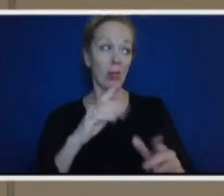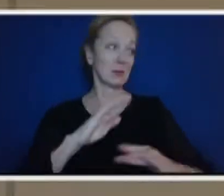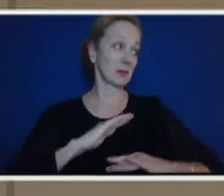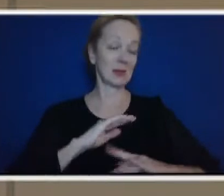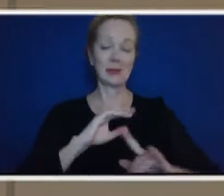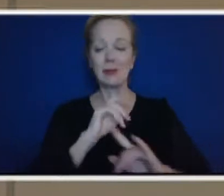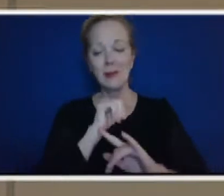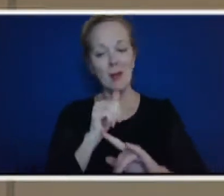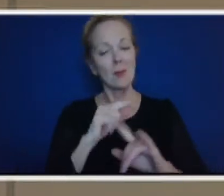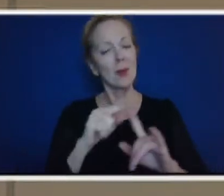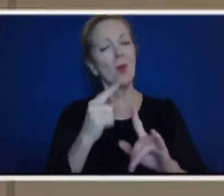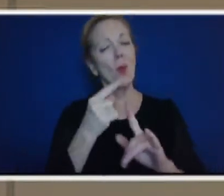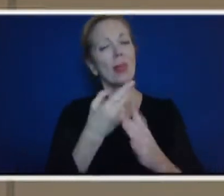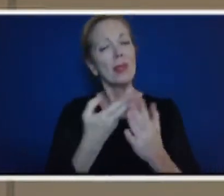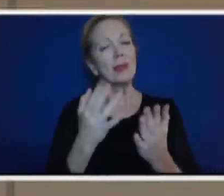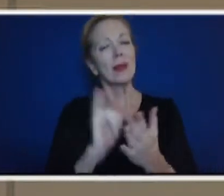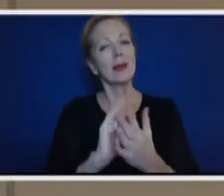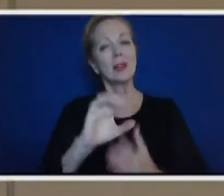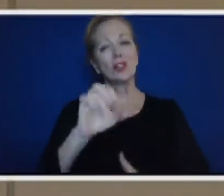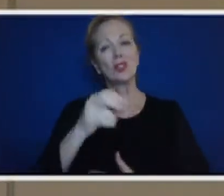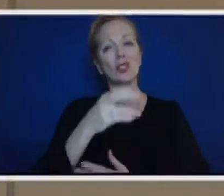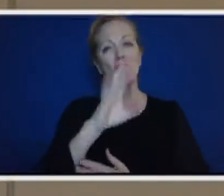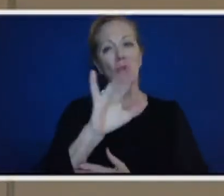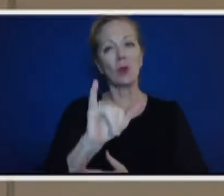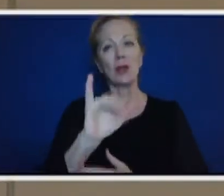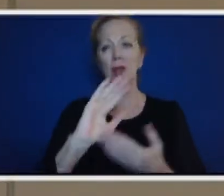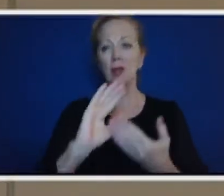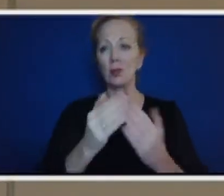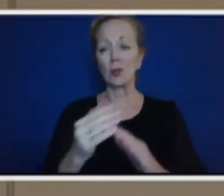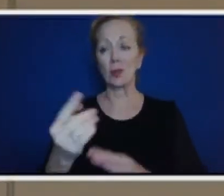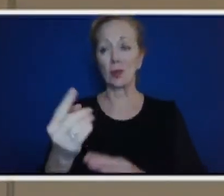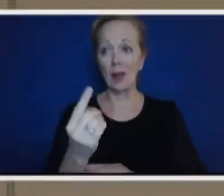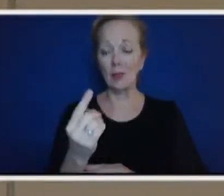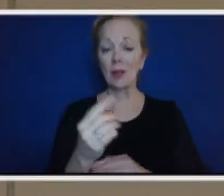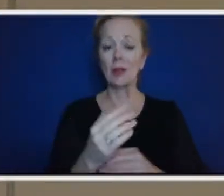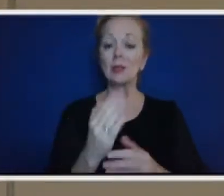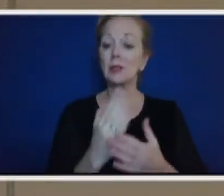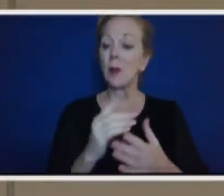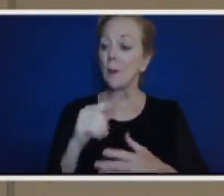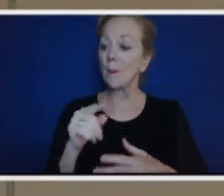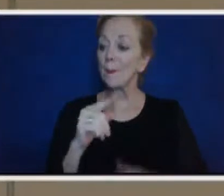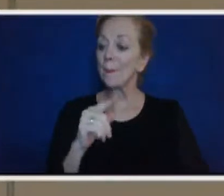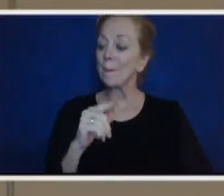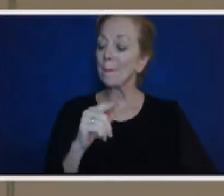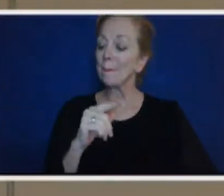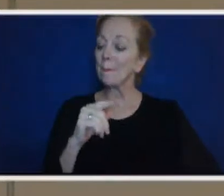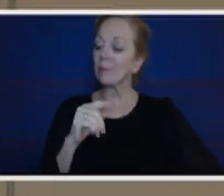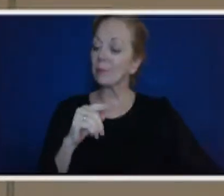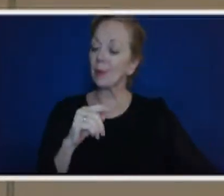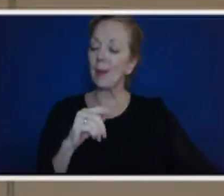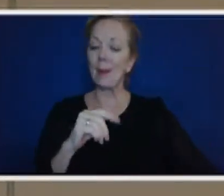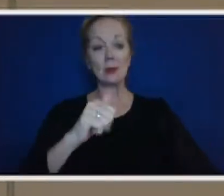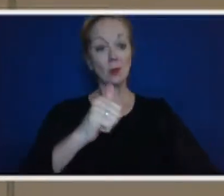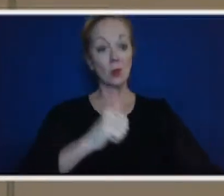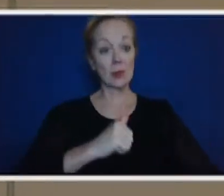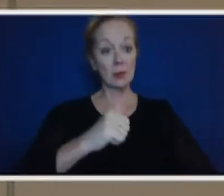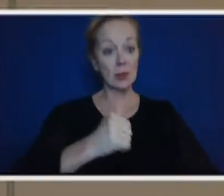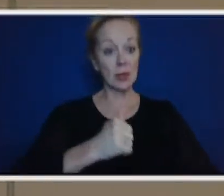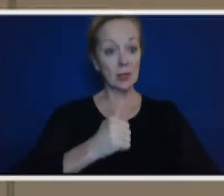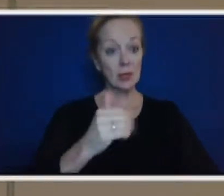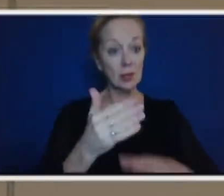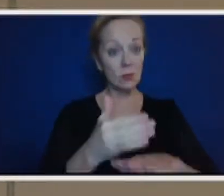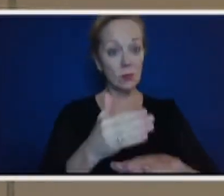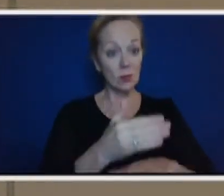that got the Cherry community there were some of the transportation improvements,